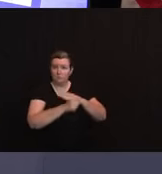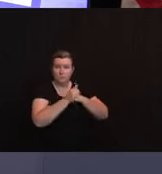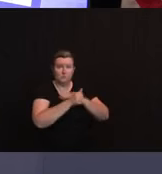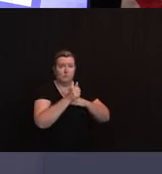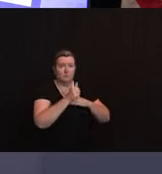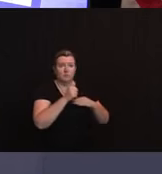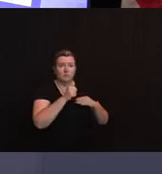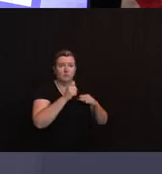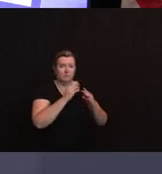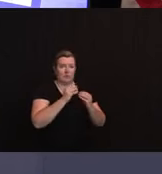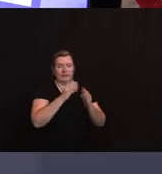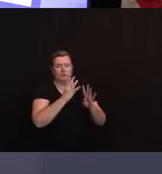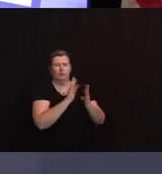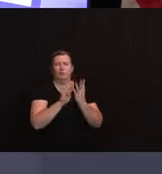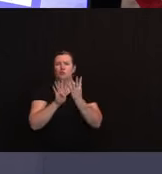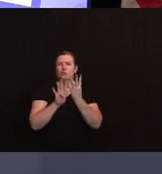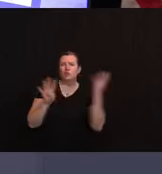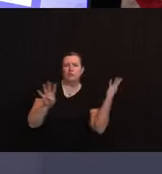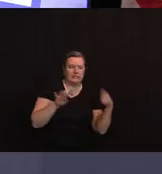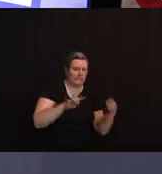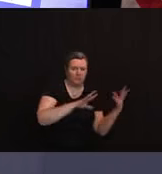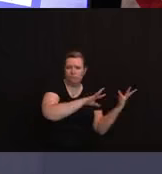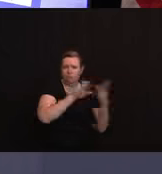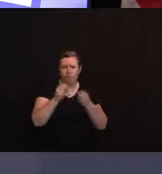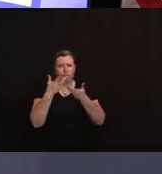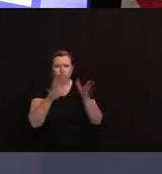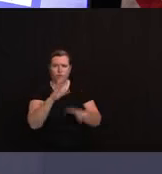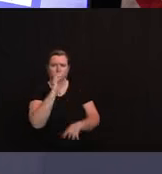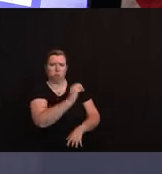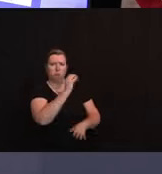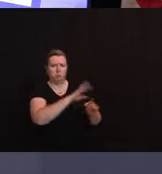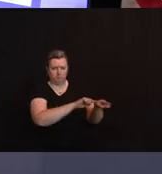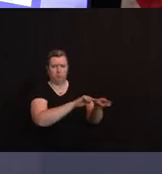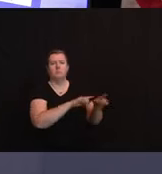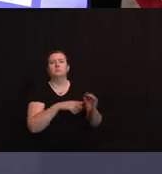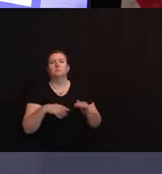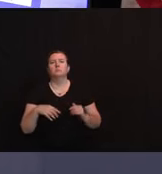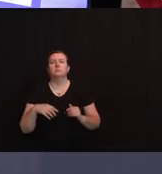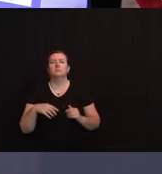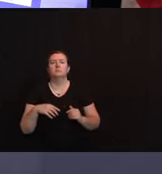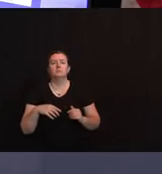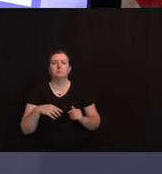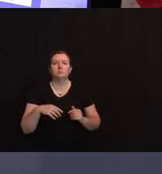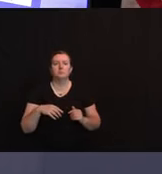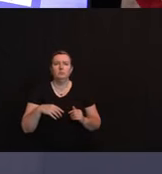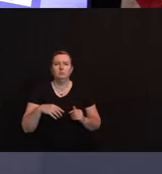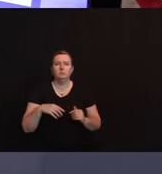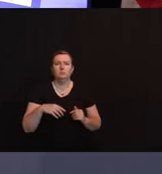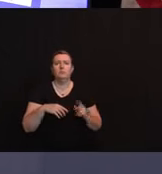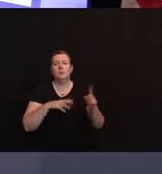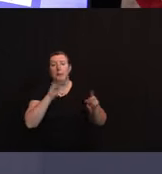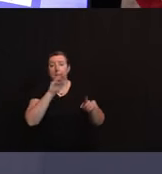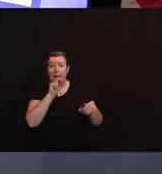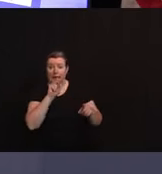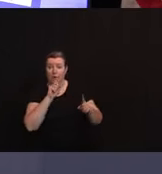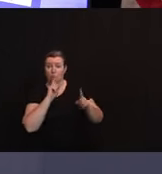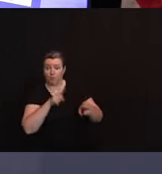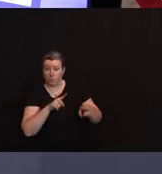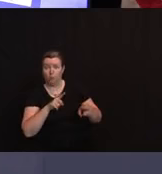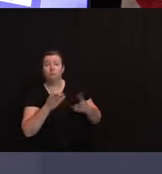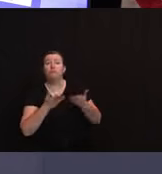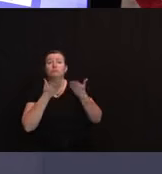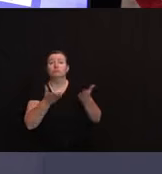key recommendation of the Manette Report is to create a long-term care emergency operations